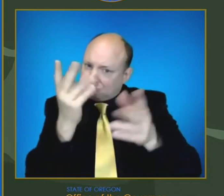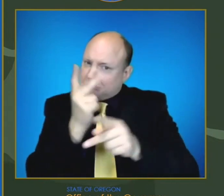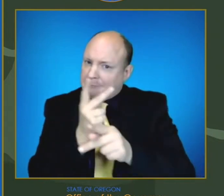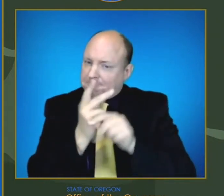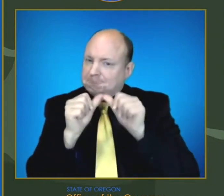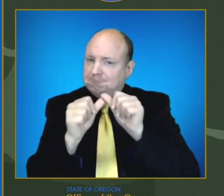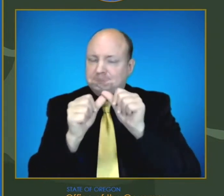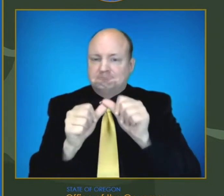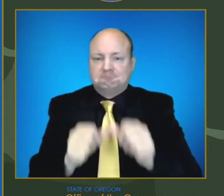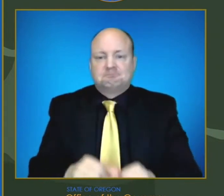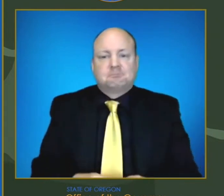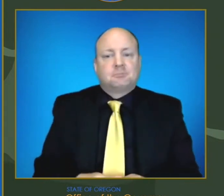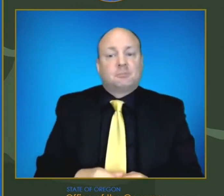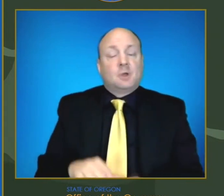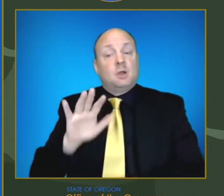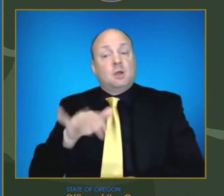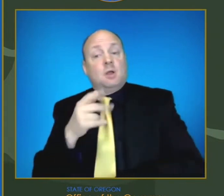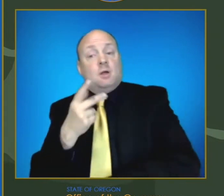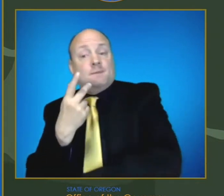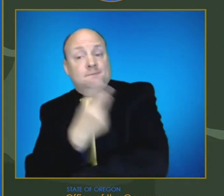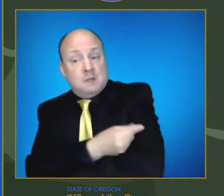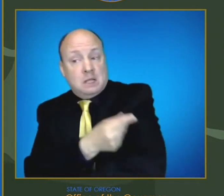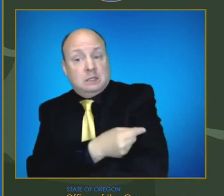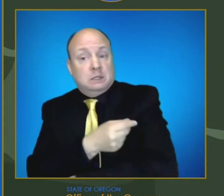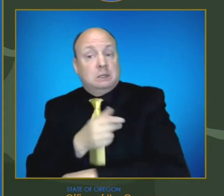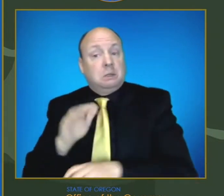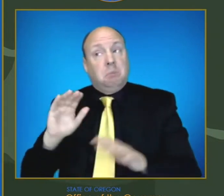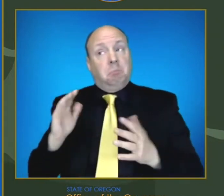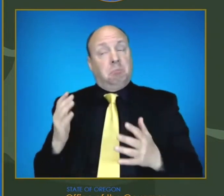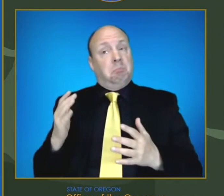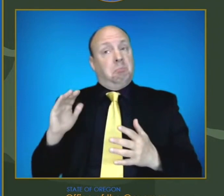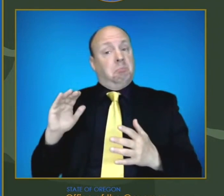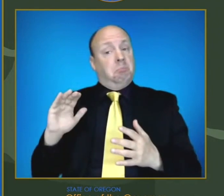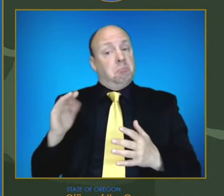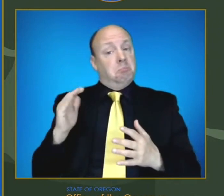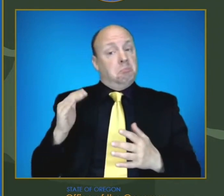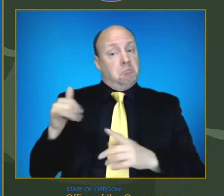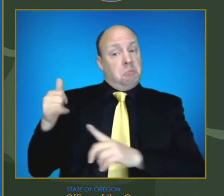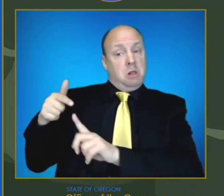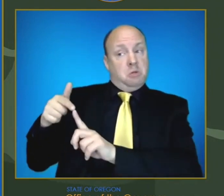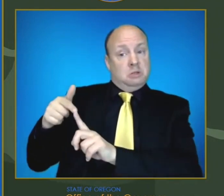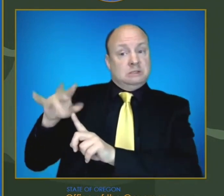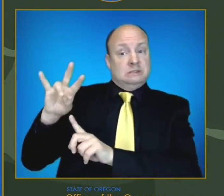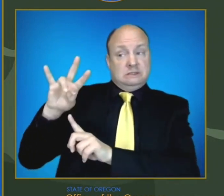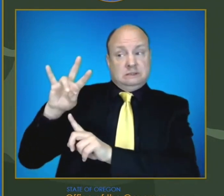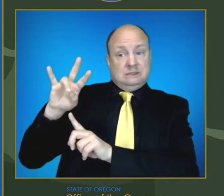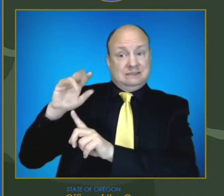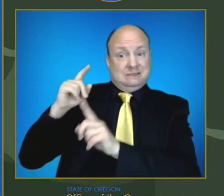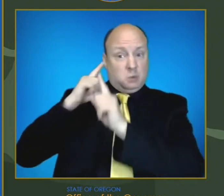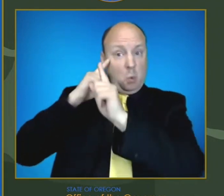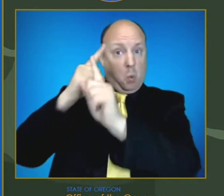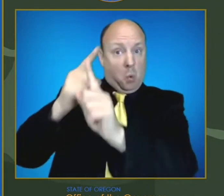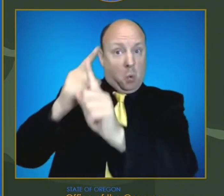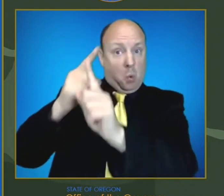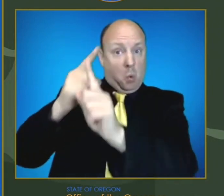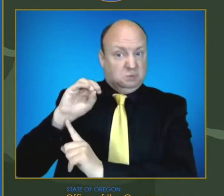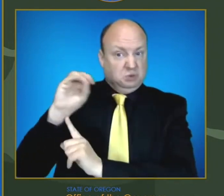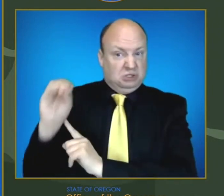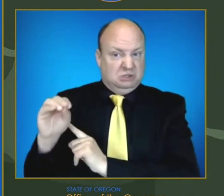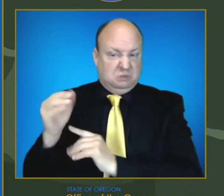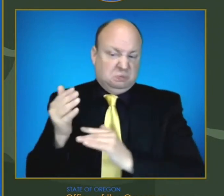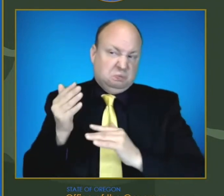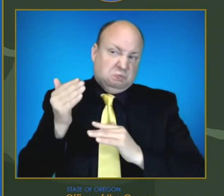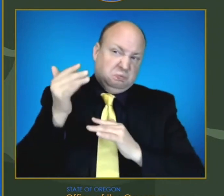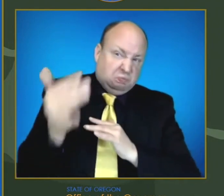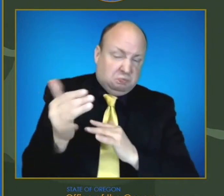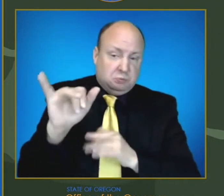We remain on track to pass Governor Brown's target to vaccinate 70% of adult Oregonians before the end of June. 63%